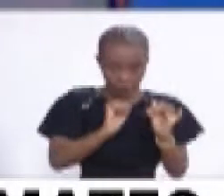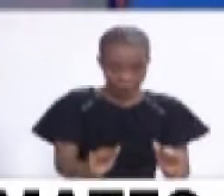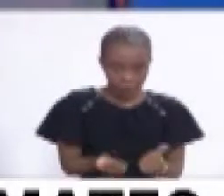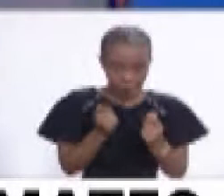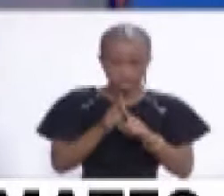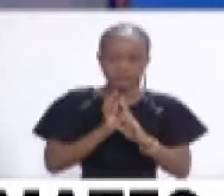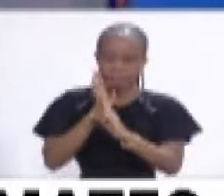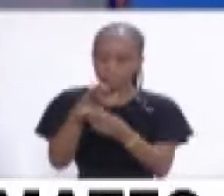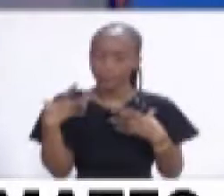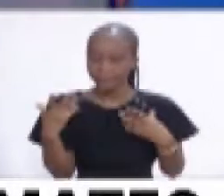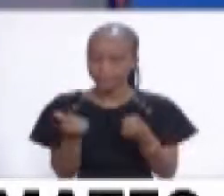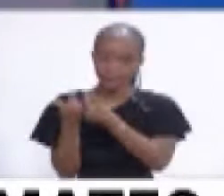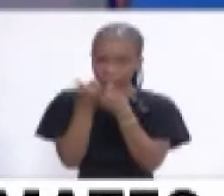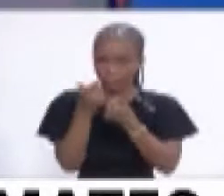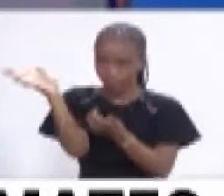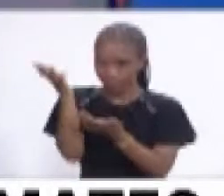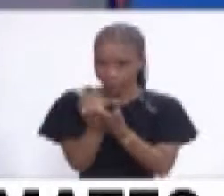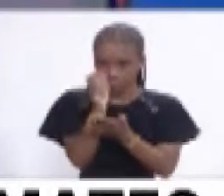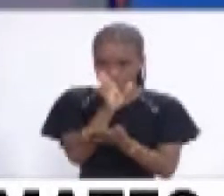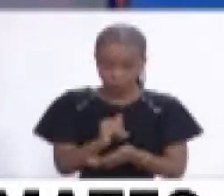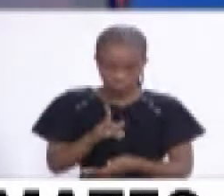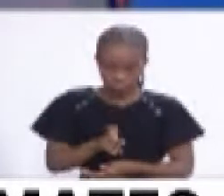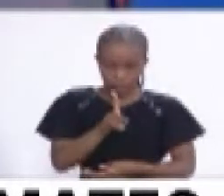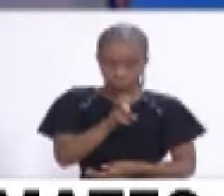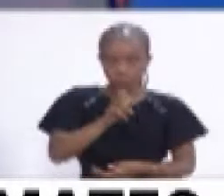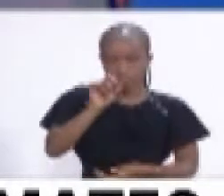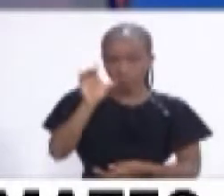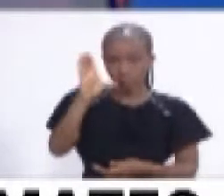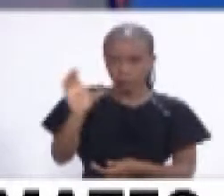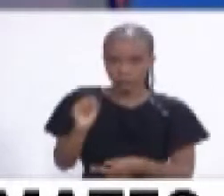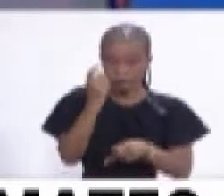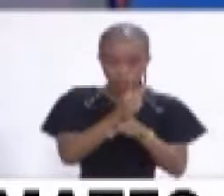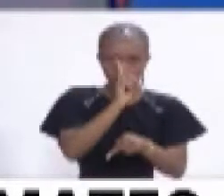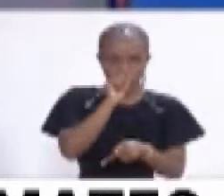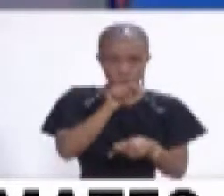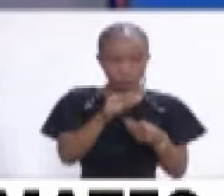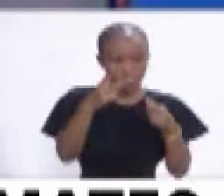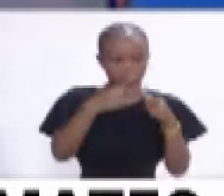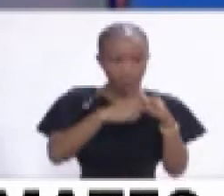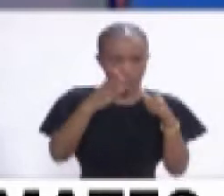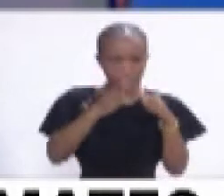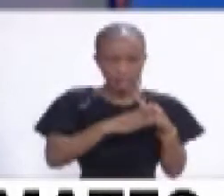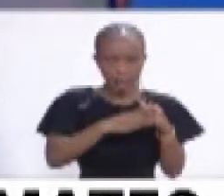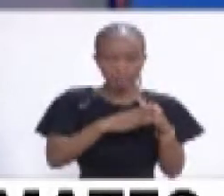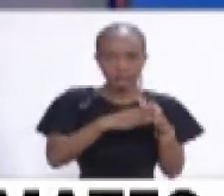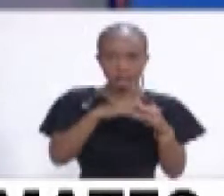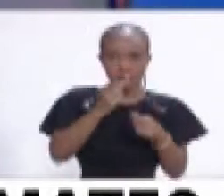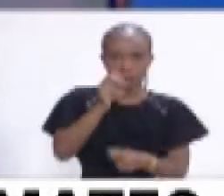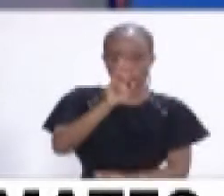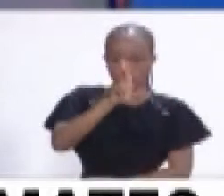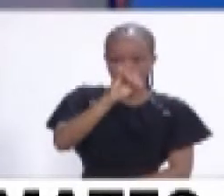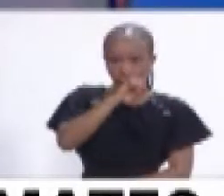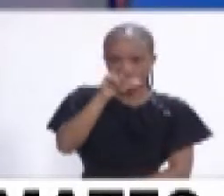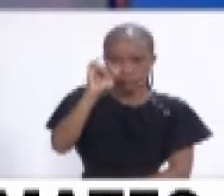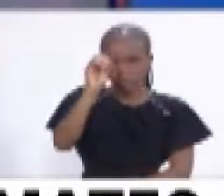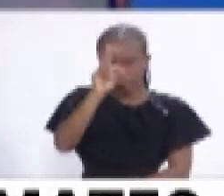responding to the health challenges caused by the virus. Now, Yatani has allocated 1.879 trillion to the executive, while